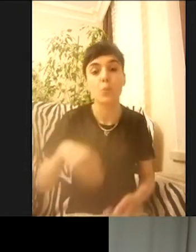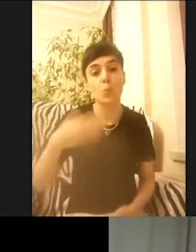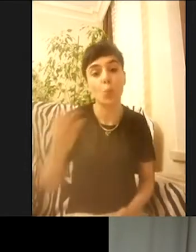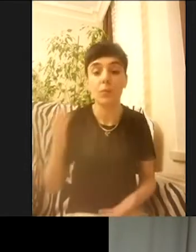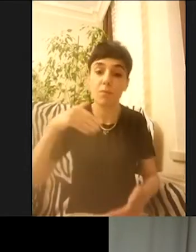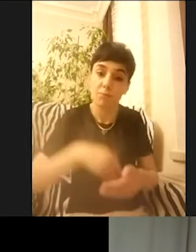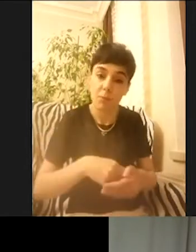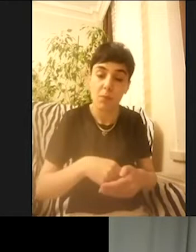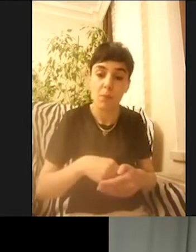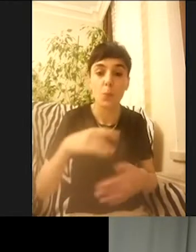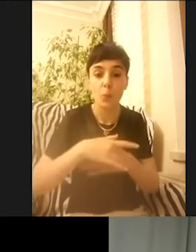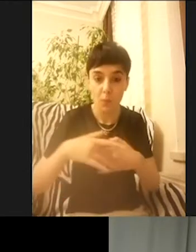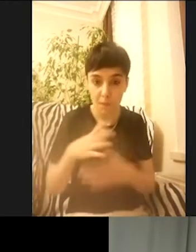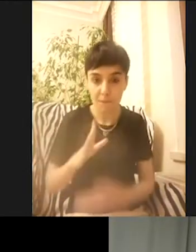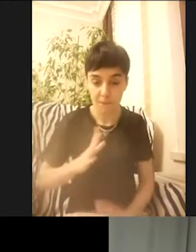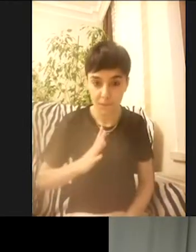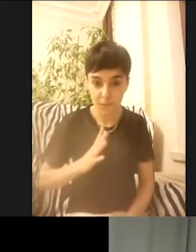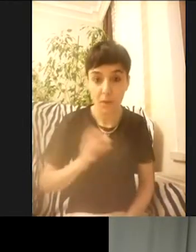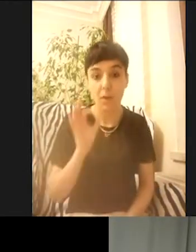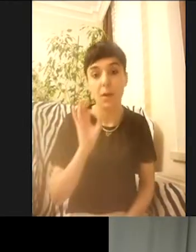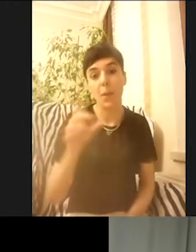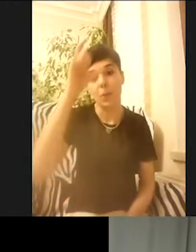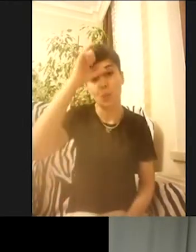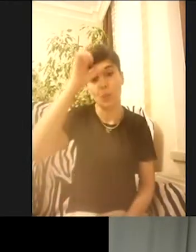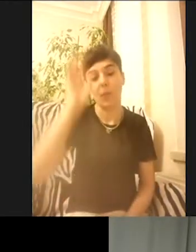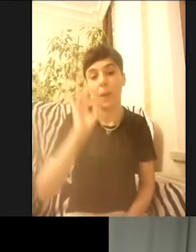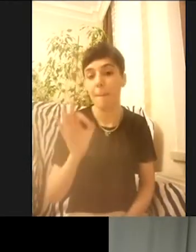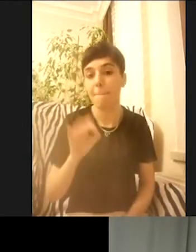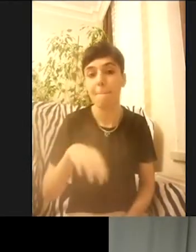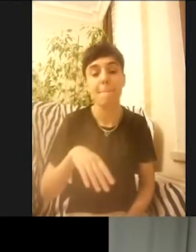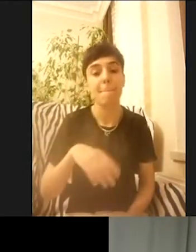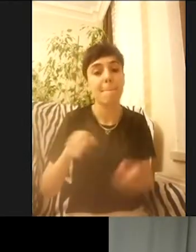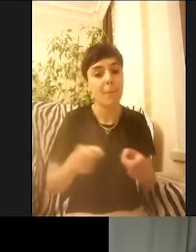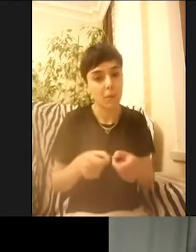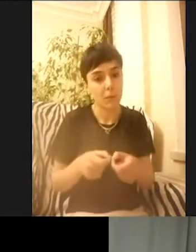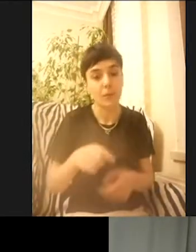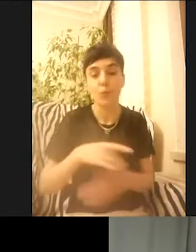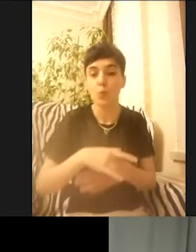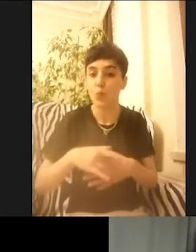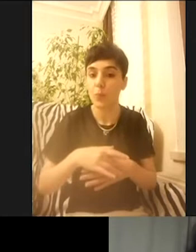European Union harmonization process. Beside, and as we learned from our activist friends in the